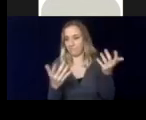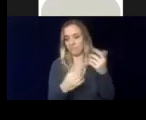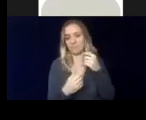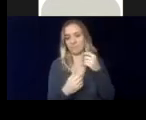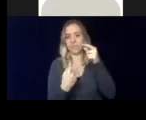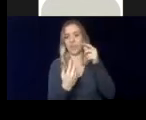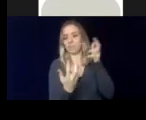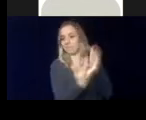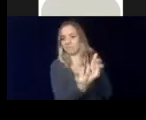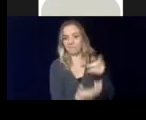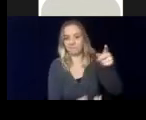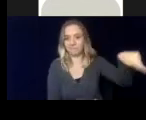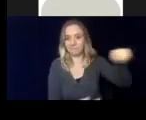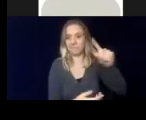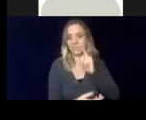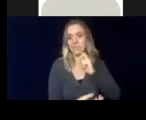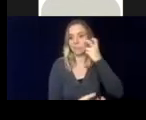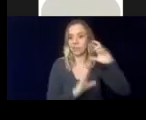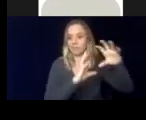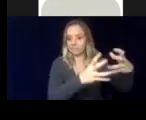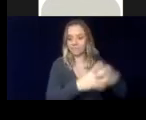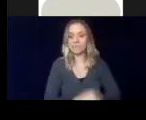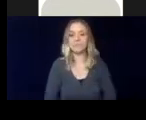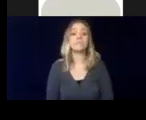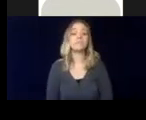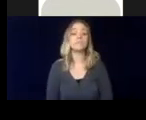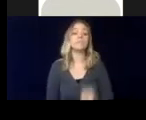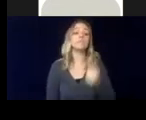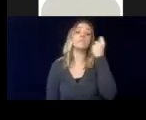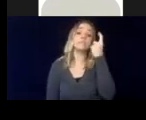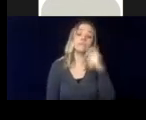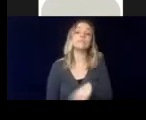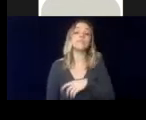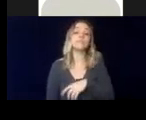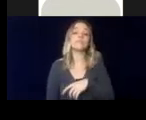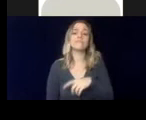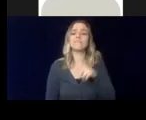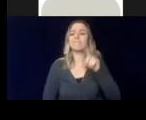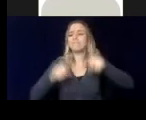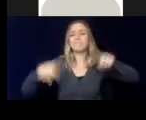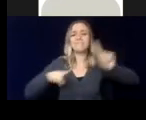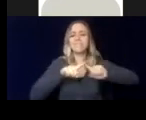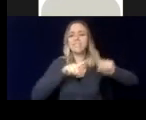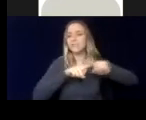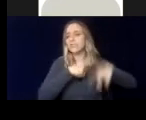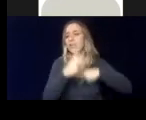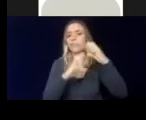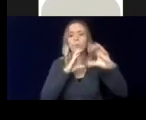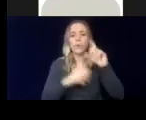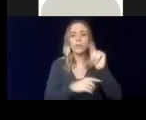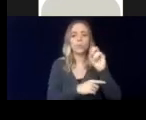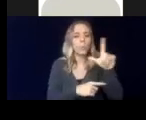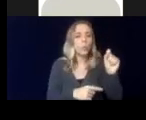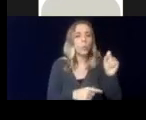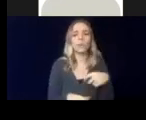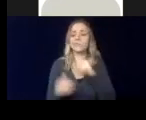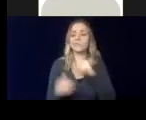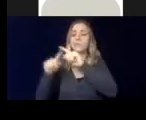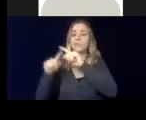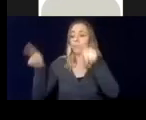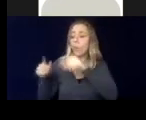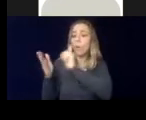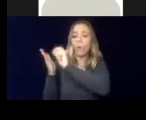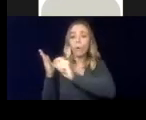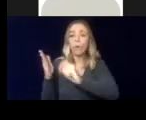groups. The other thing, there are a variety of other communication tools such as communication board, writing tablets, and